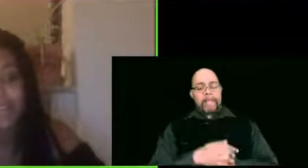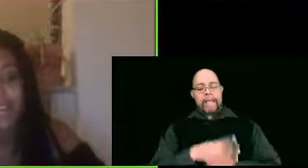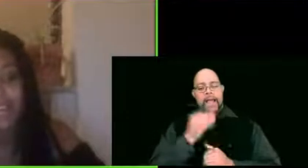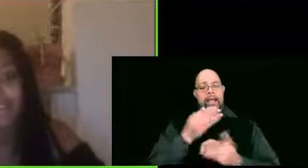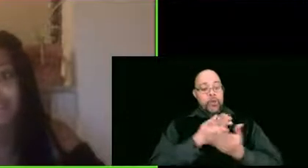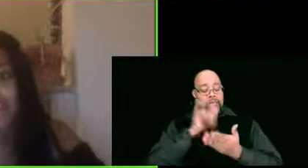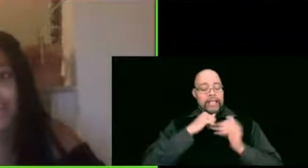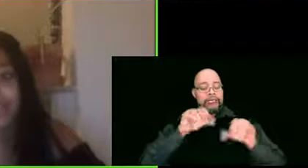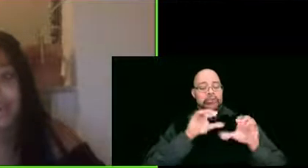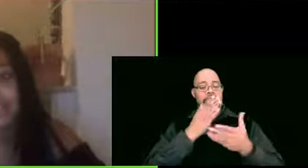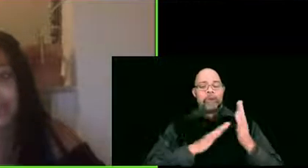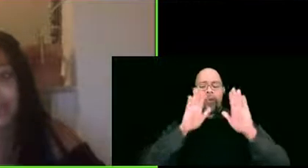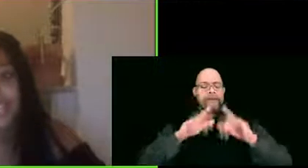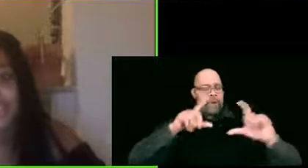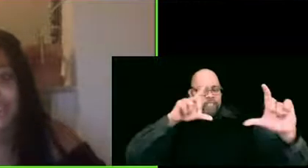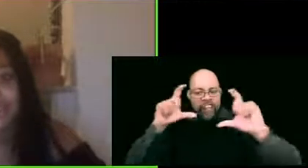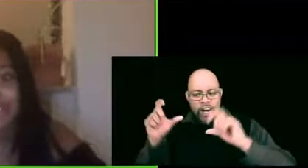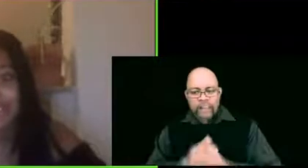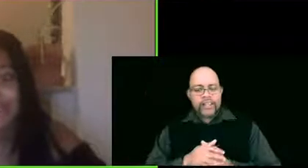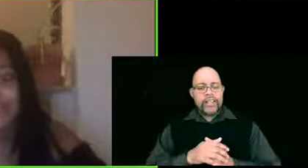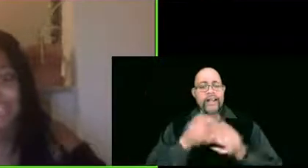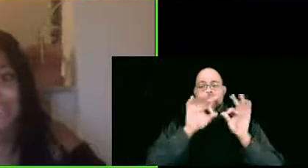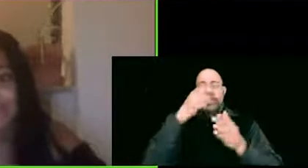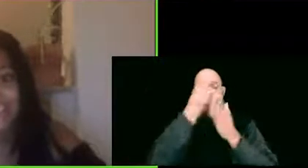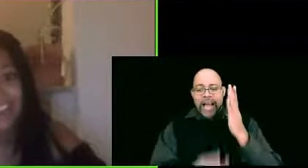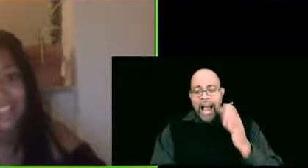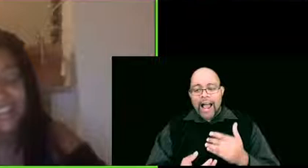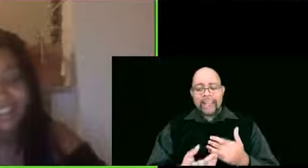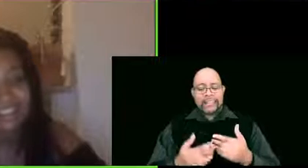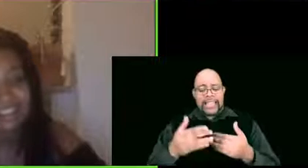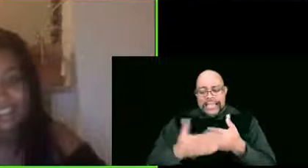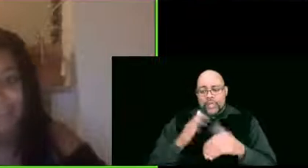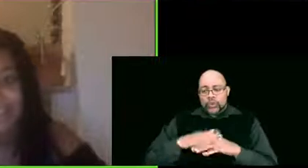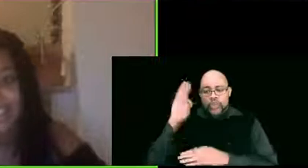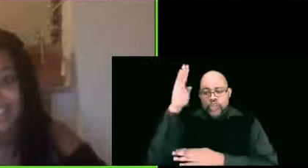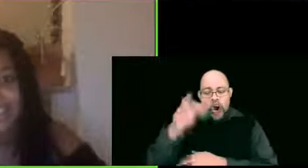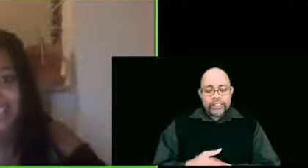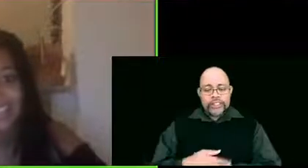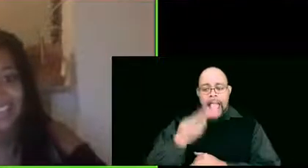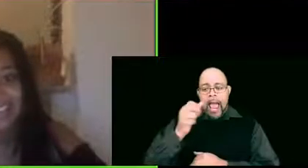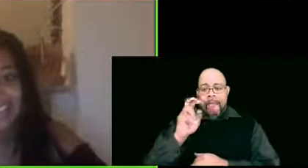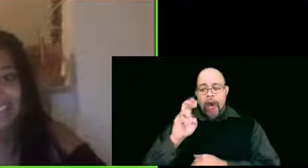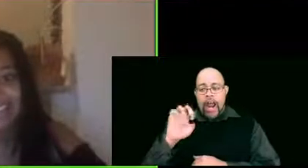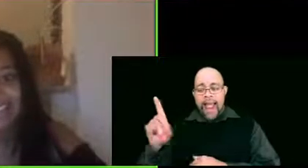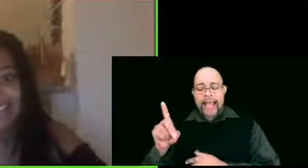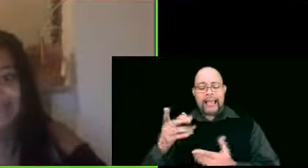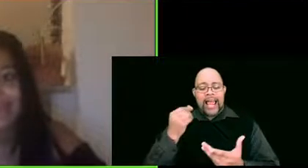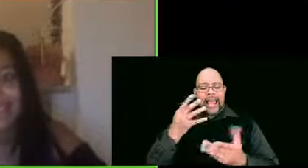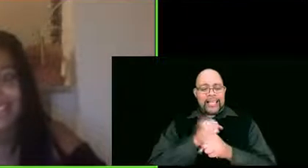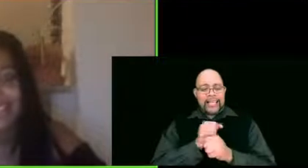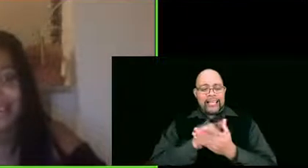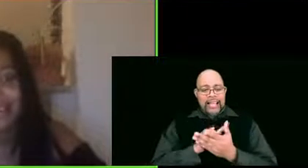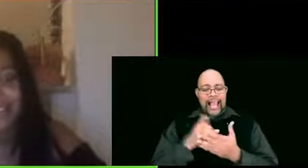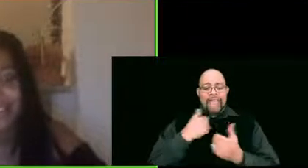them. And through that, I was able to do some fantastic photography of freedivers lying down next to great hammerheads and get